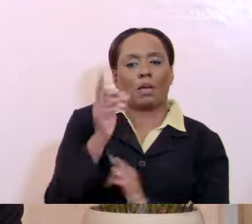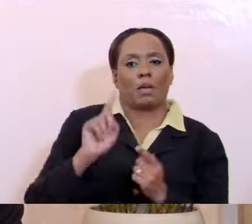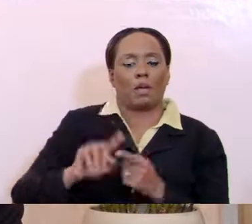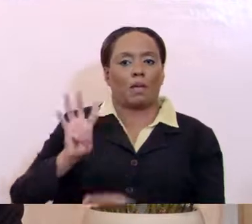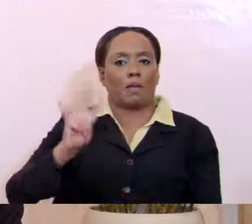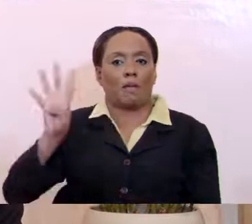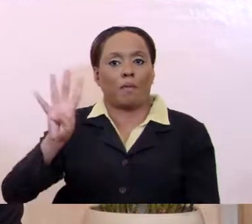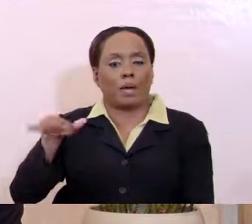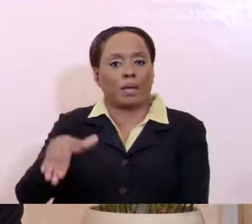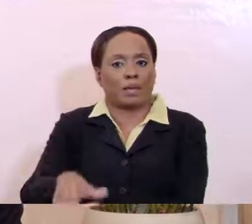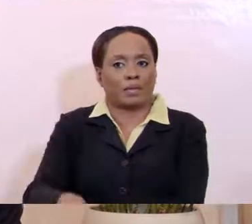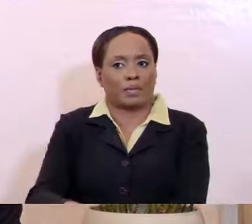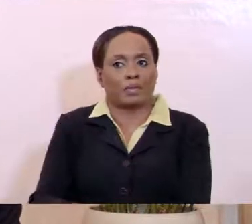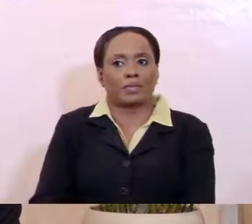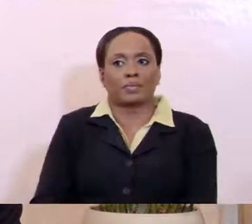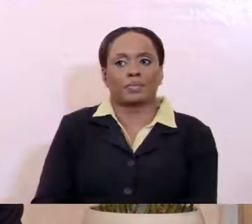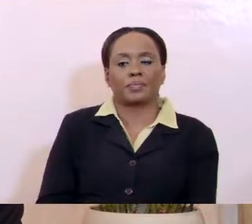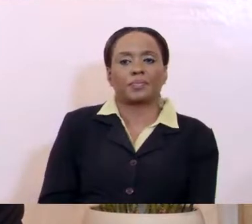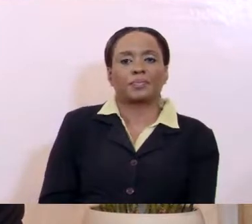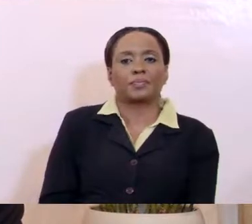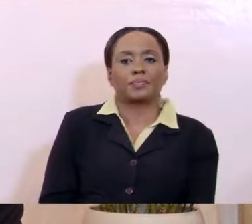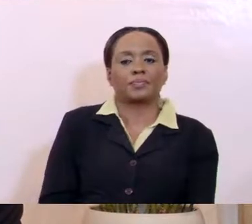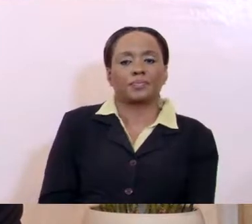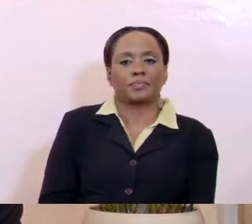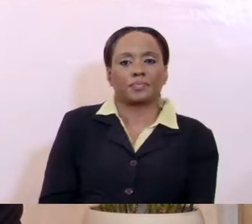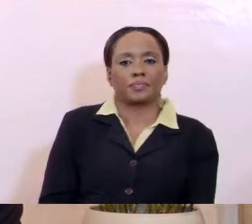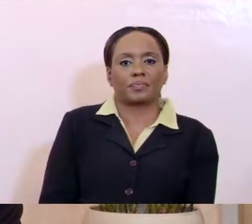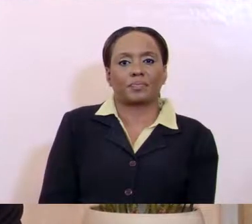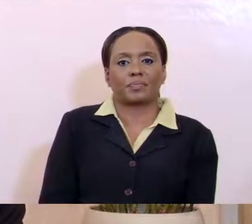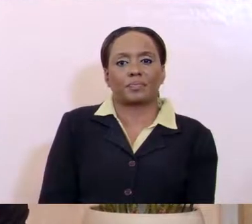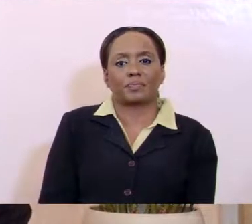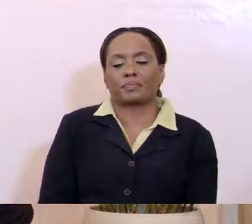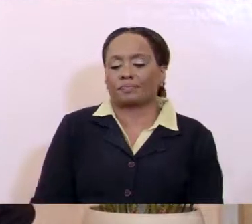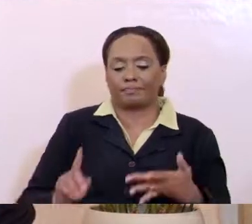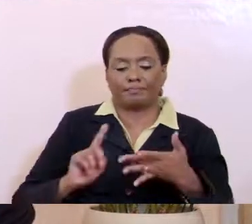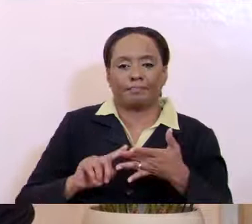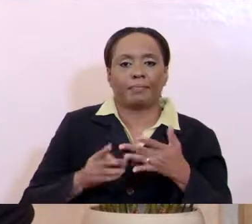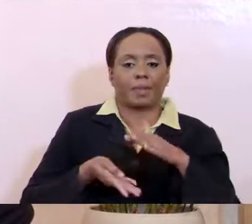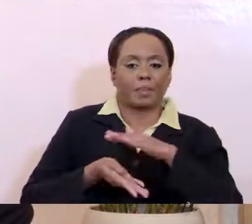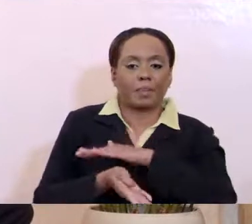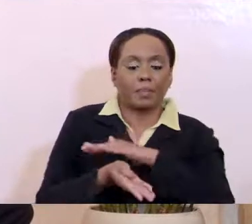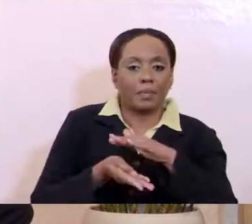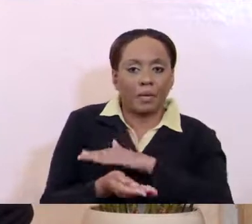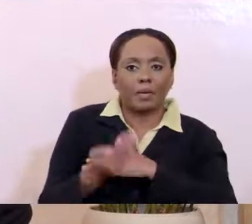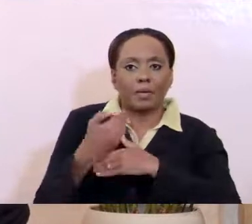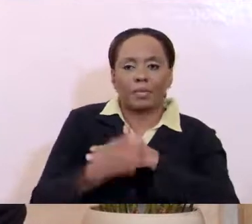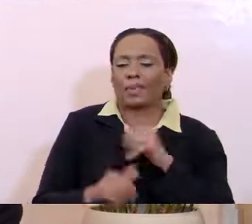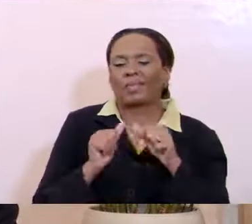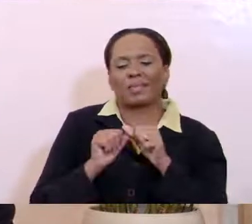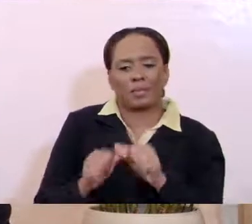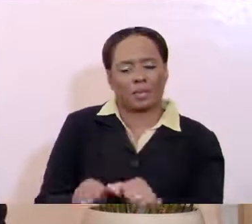p.m. The arrangements for bakeries and bread depots and so on will continue.